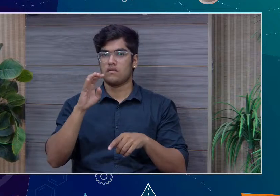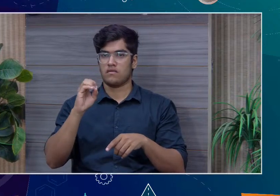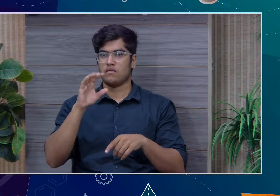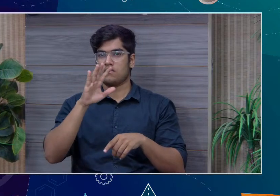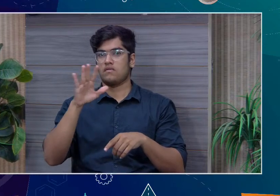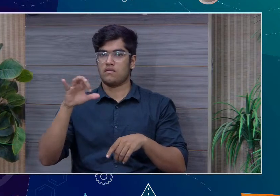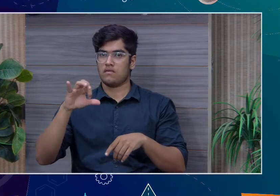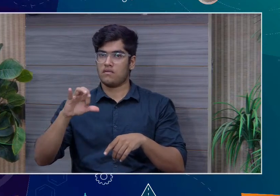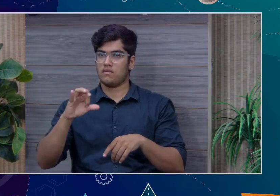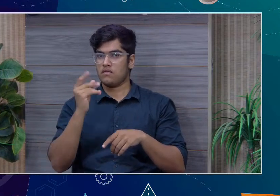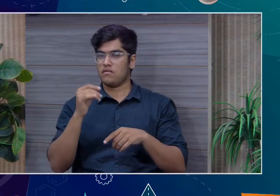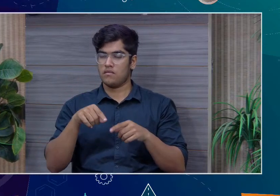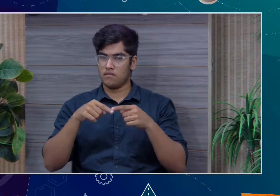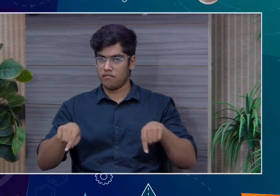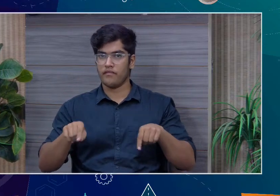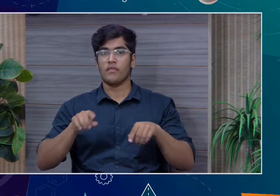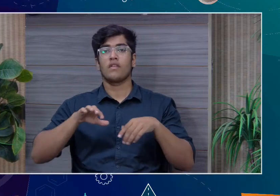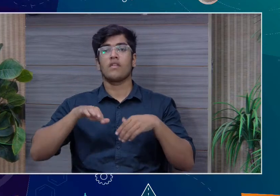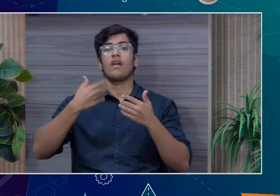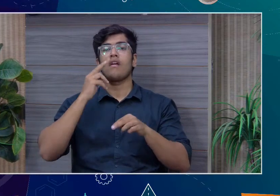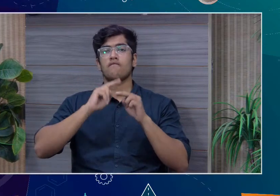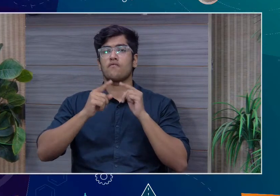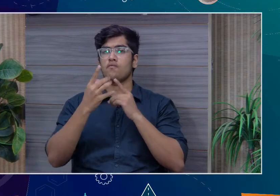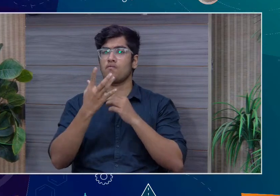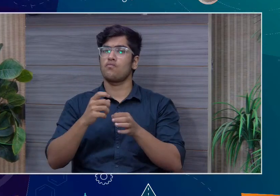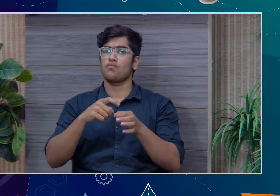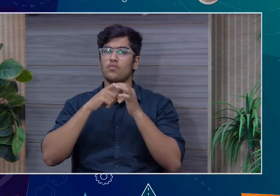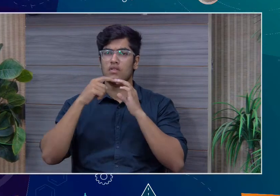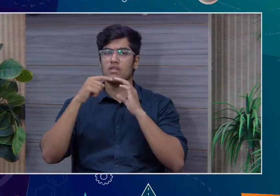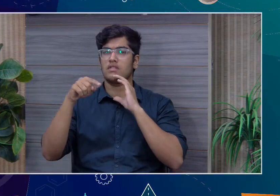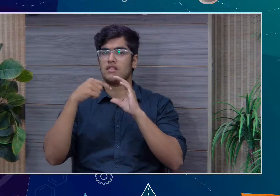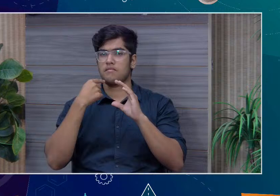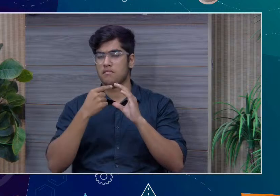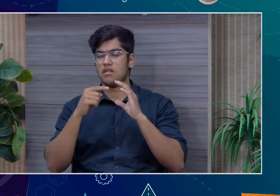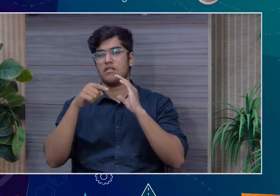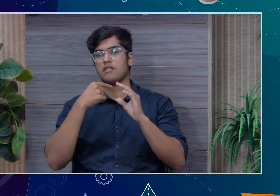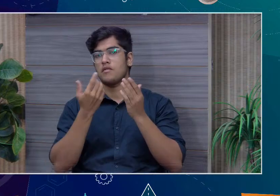8800440559. If you want to email us your questions, the email ID would be